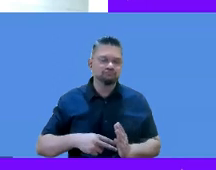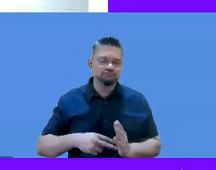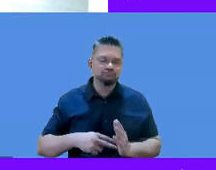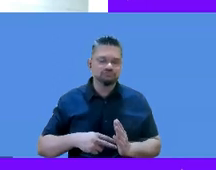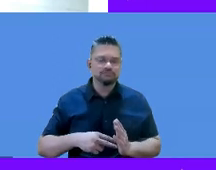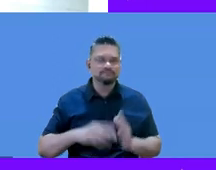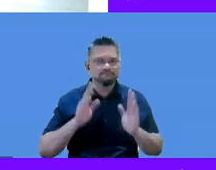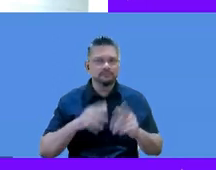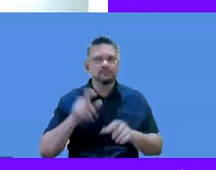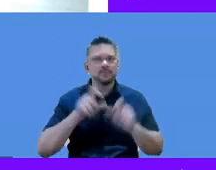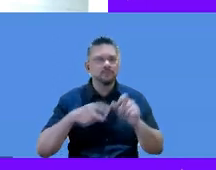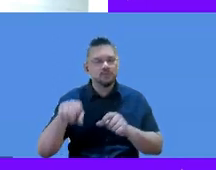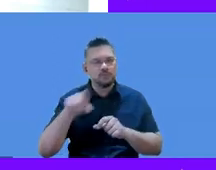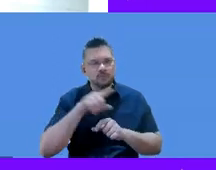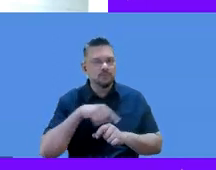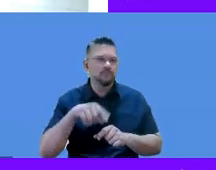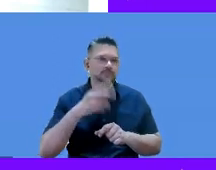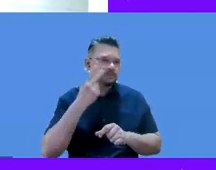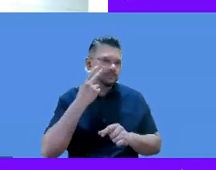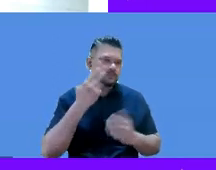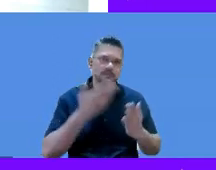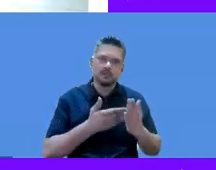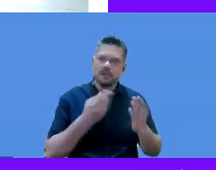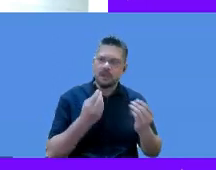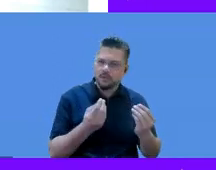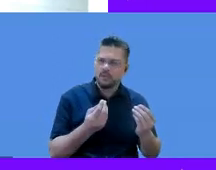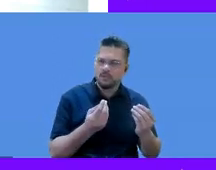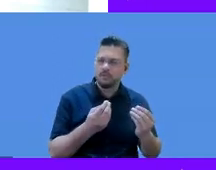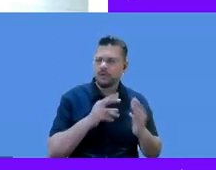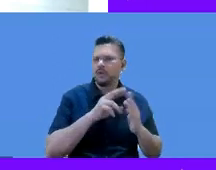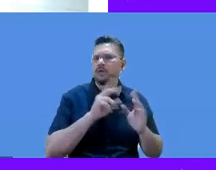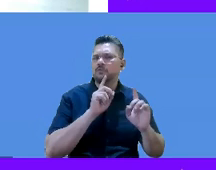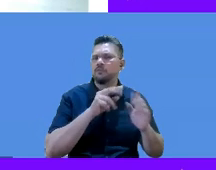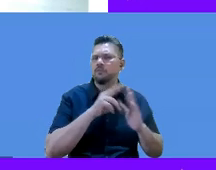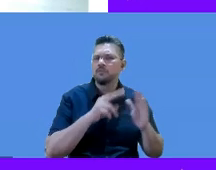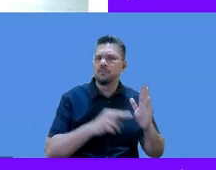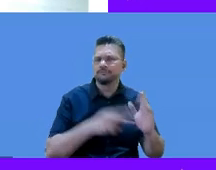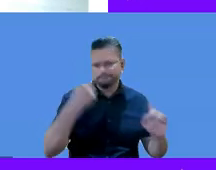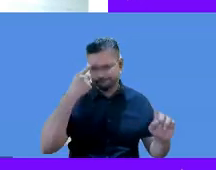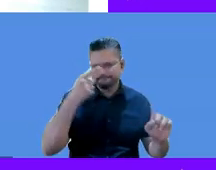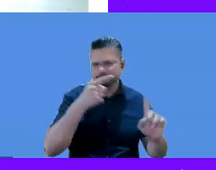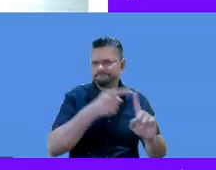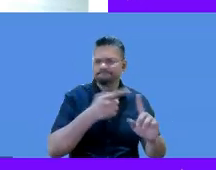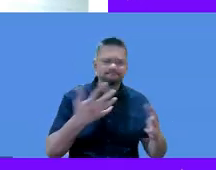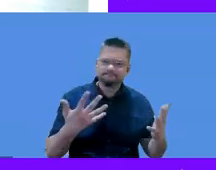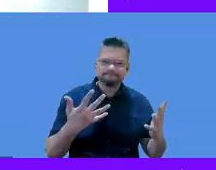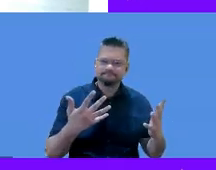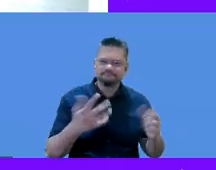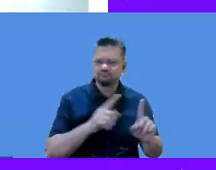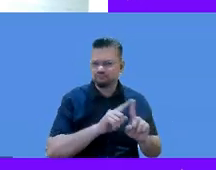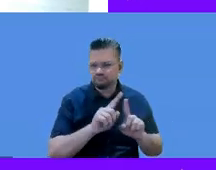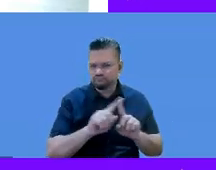brief overview of the report. So its main objective is examining the specific enablers and challenges